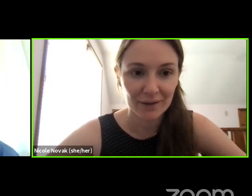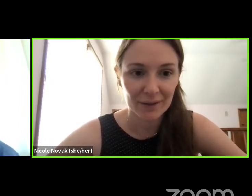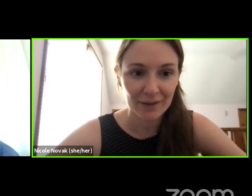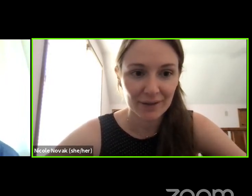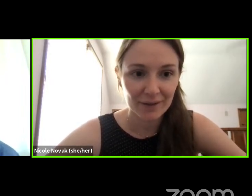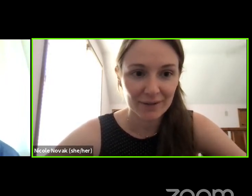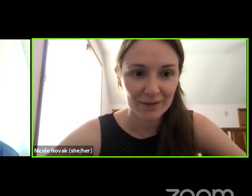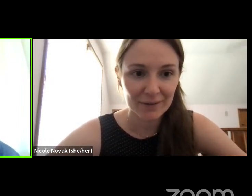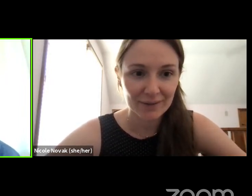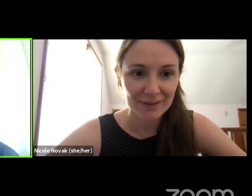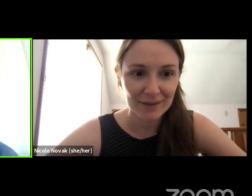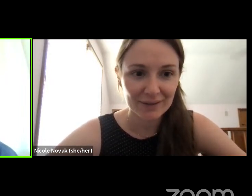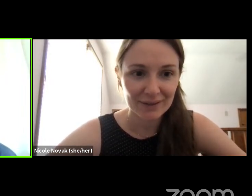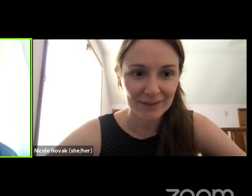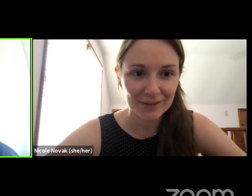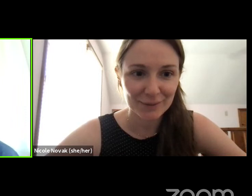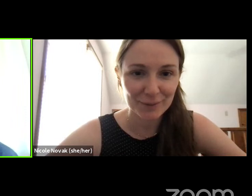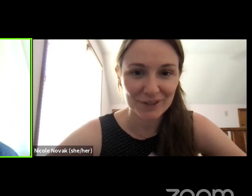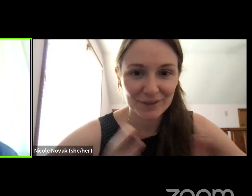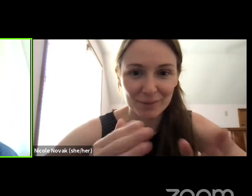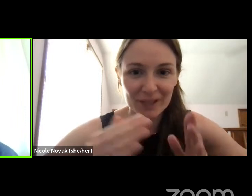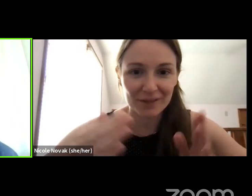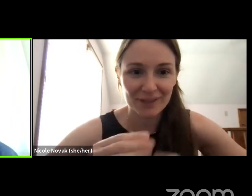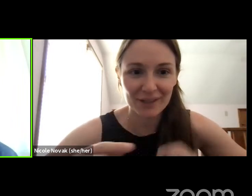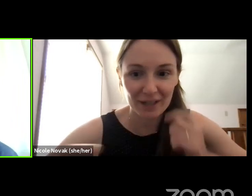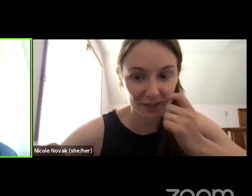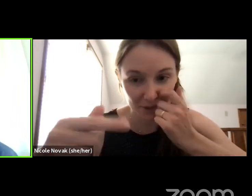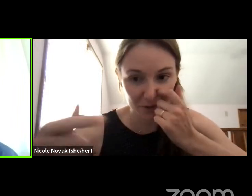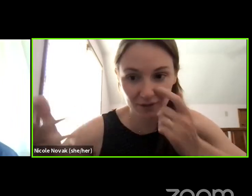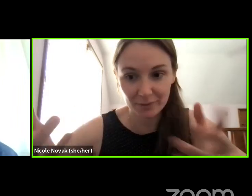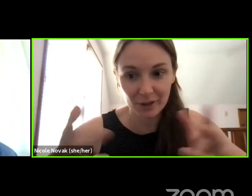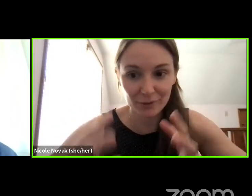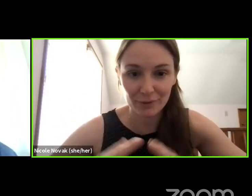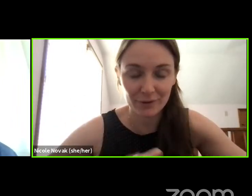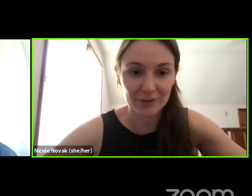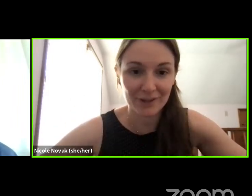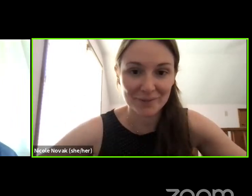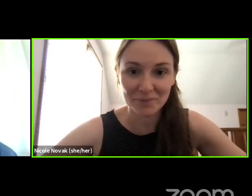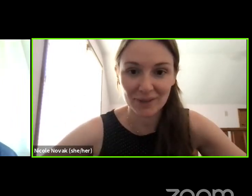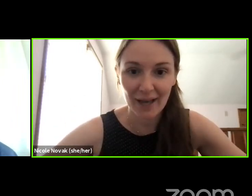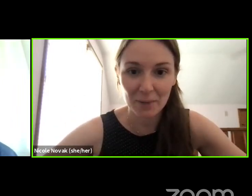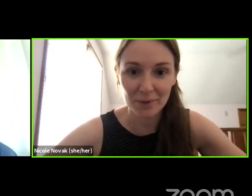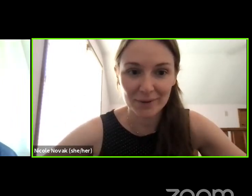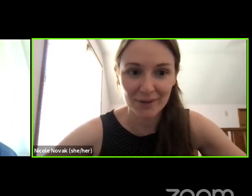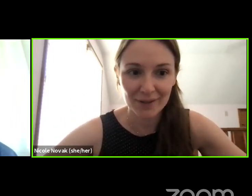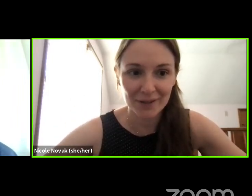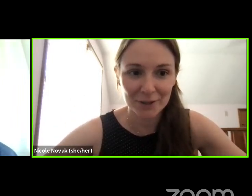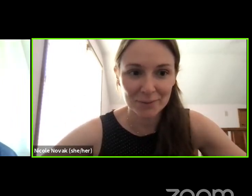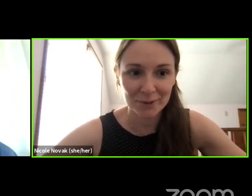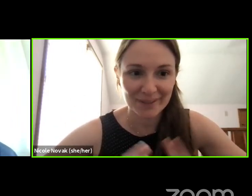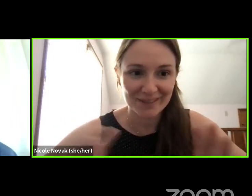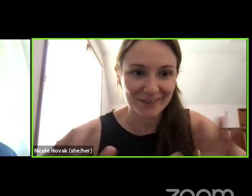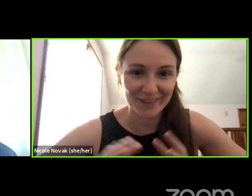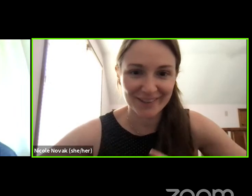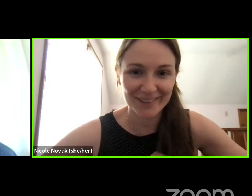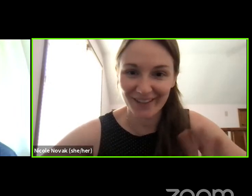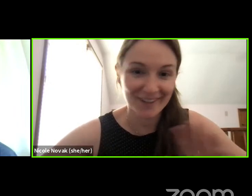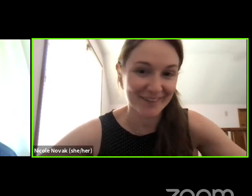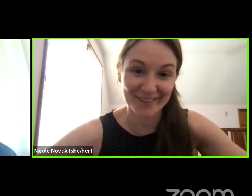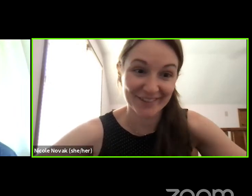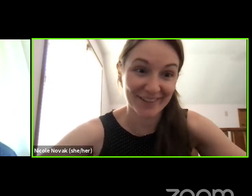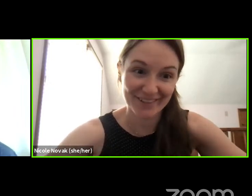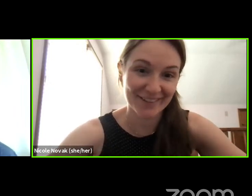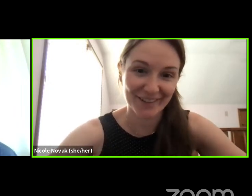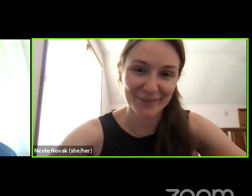doing yeah yeah well we should we can reconnect i mean you'll hear from our whole um lab but basically